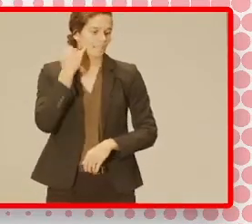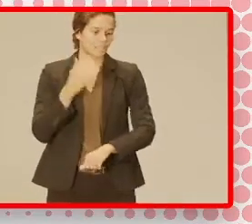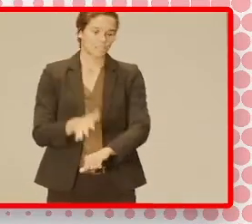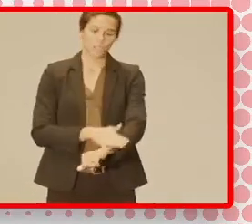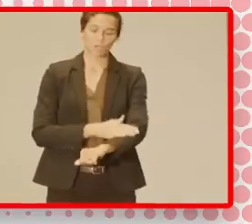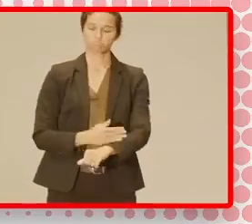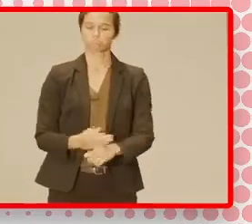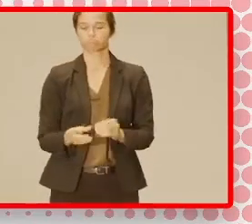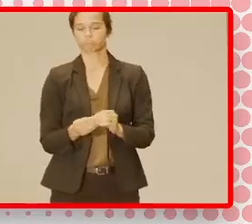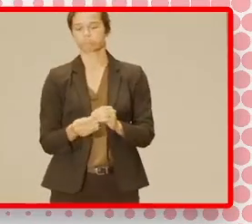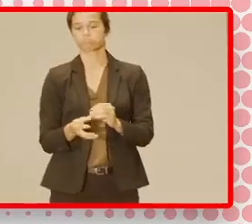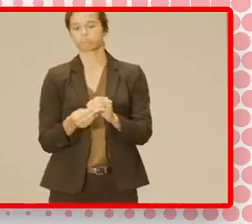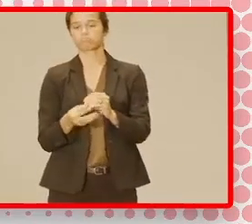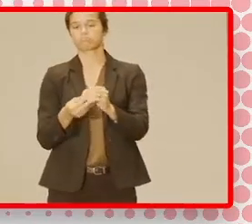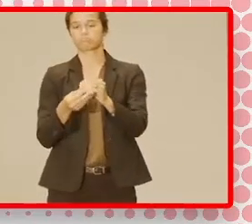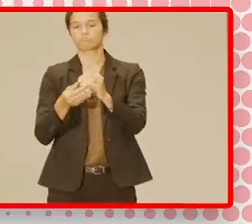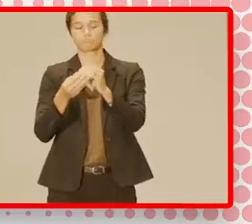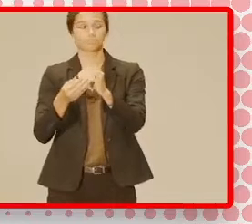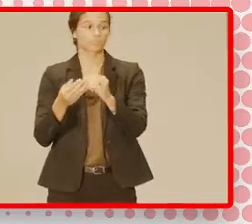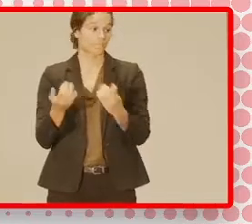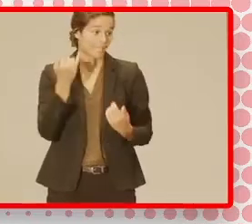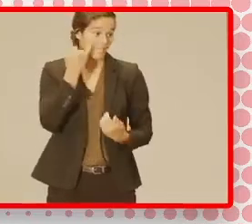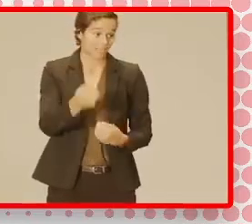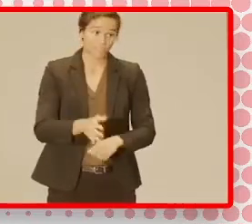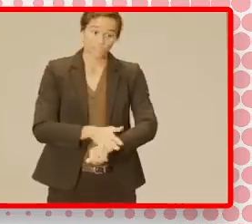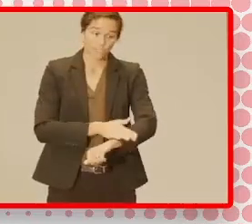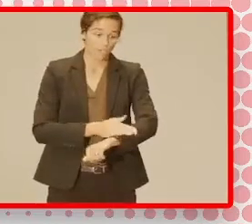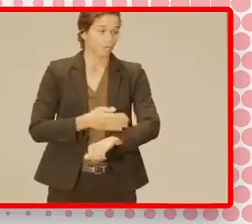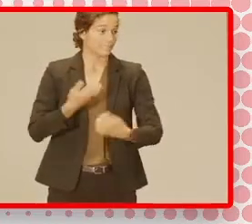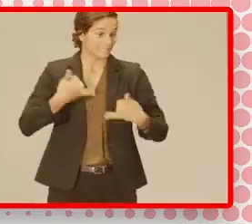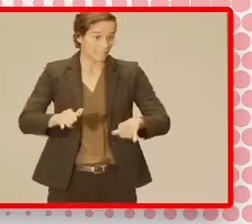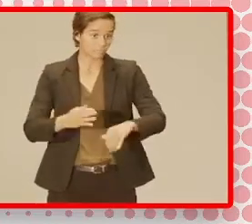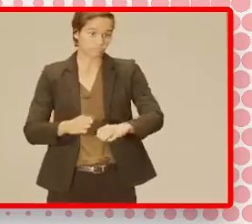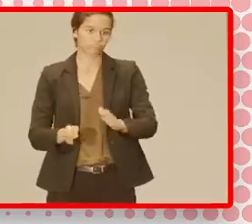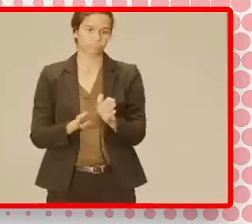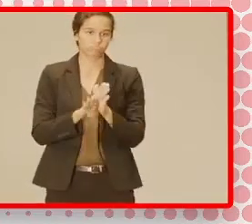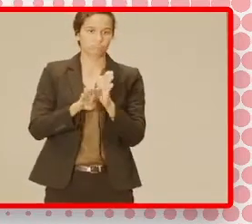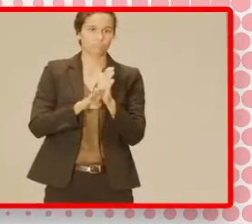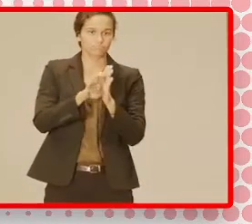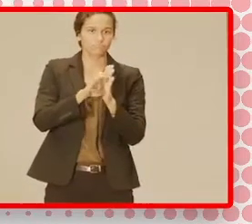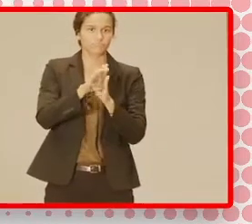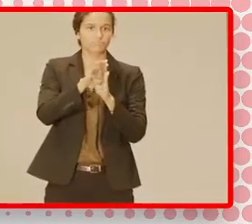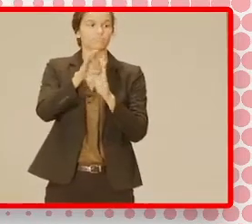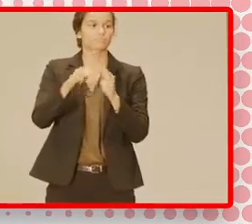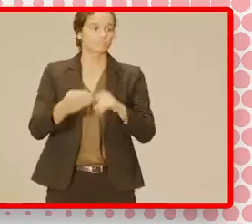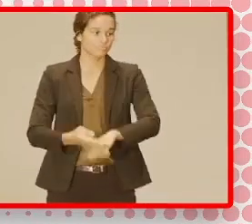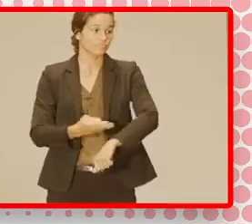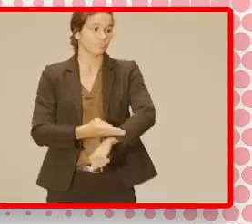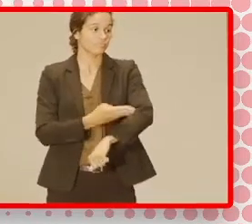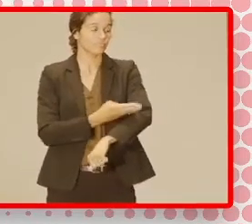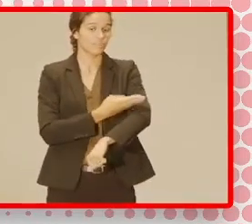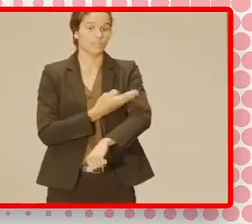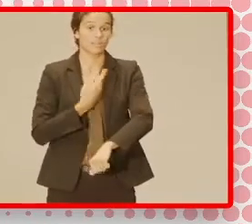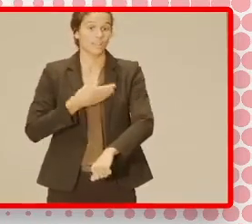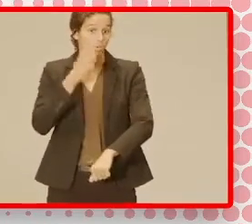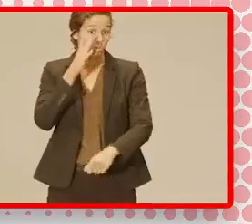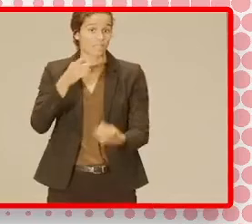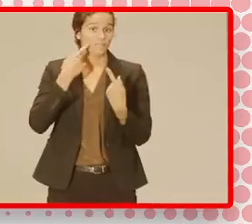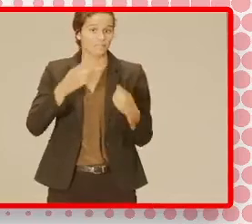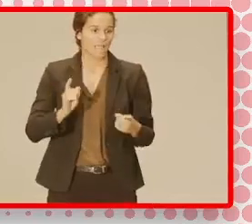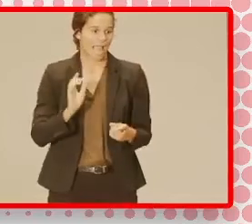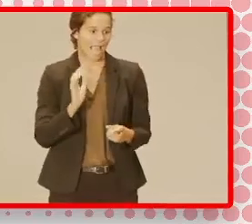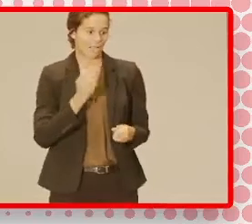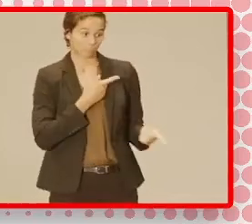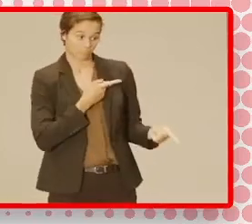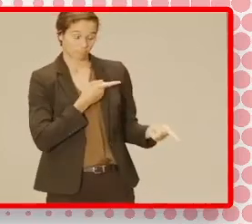steady progress took a young man off the couch, 40 pounds overweight,